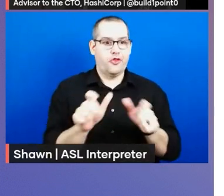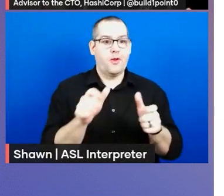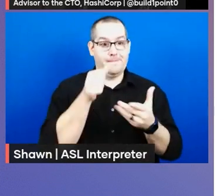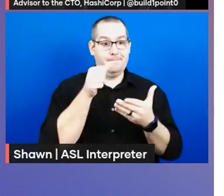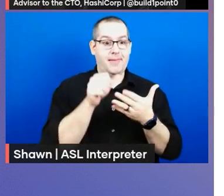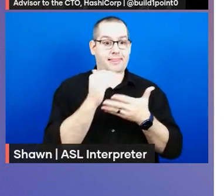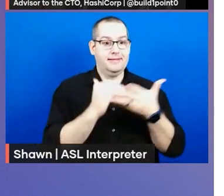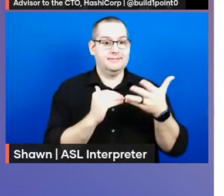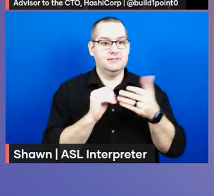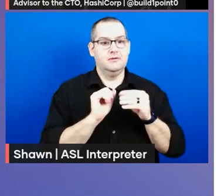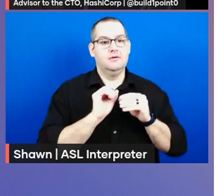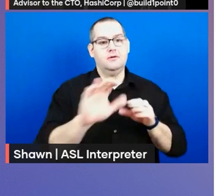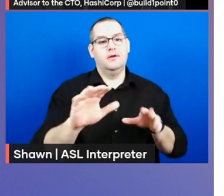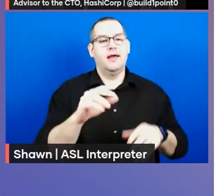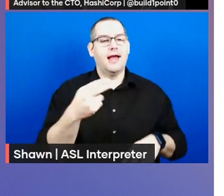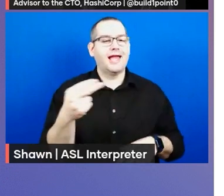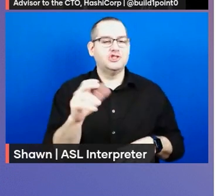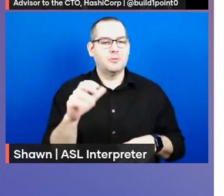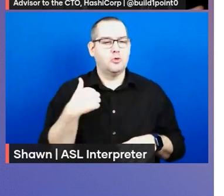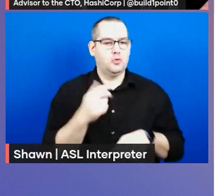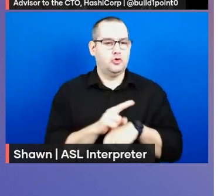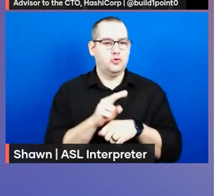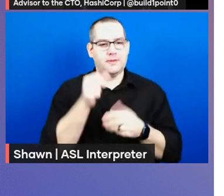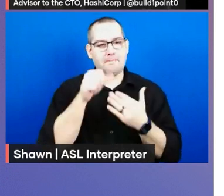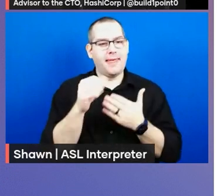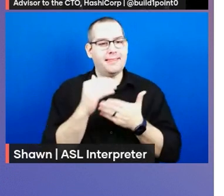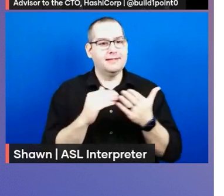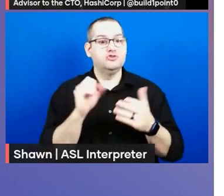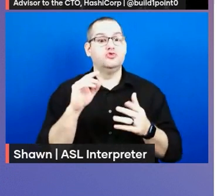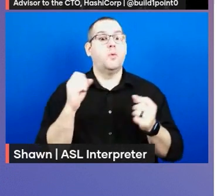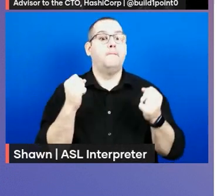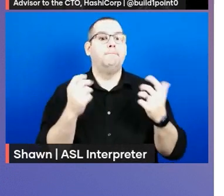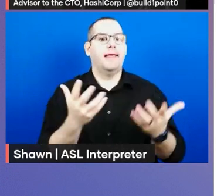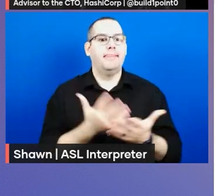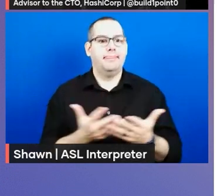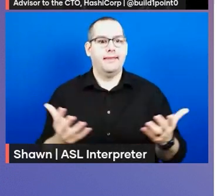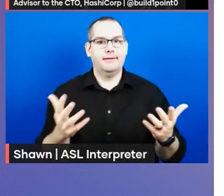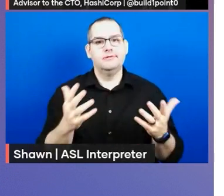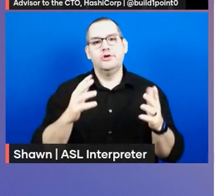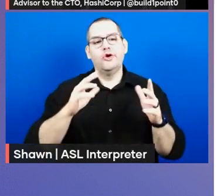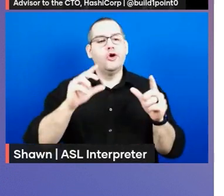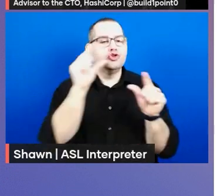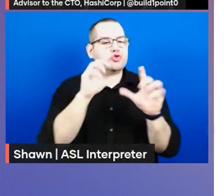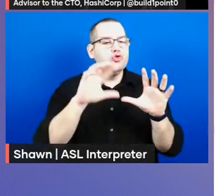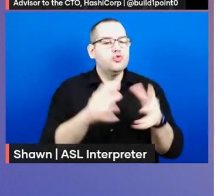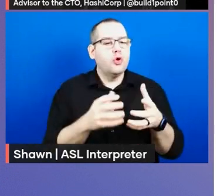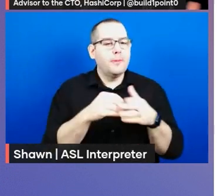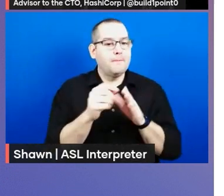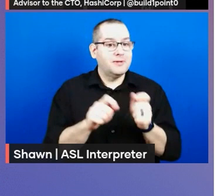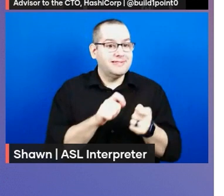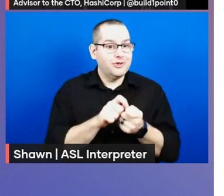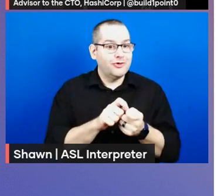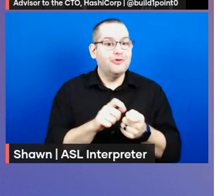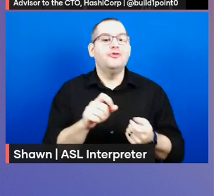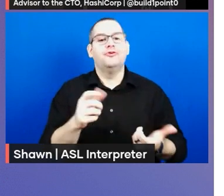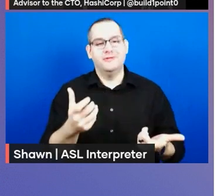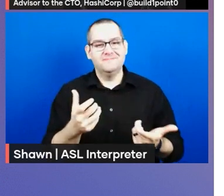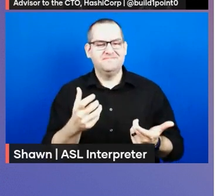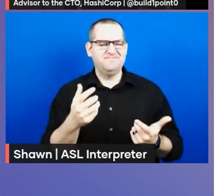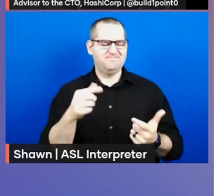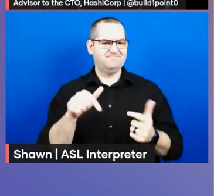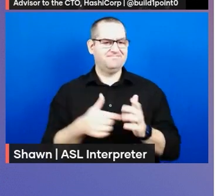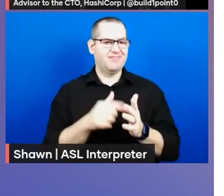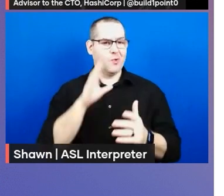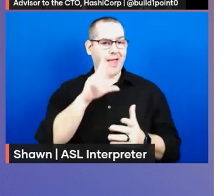And at HashiCorp we use a mailing list, so many things, Google Groups in particular. And then in this case, you would